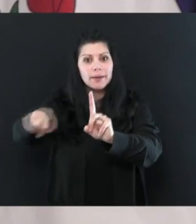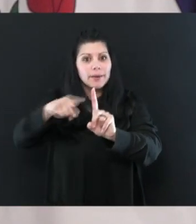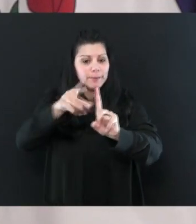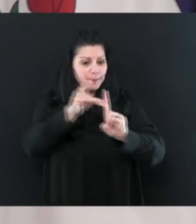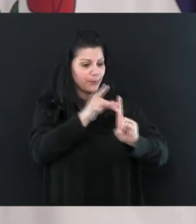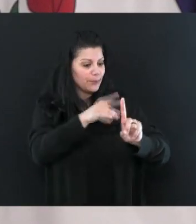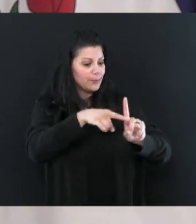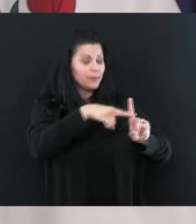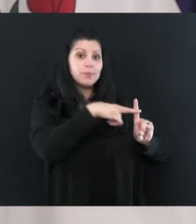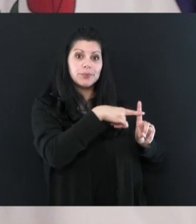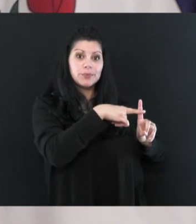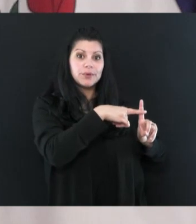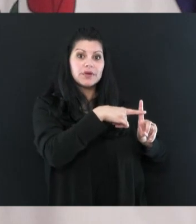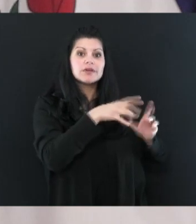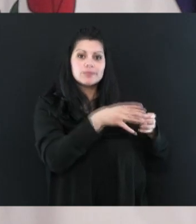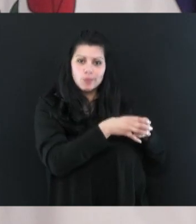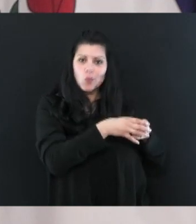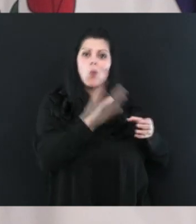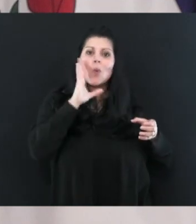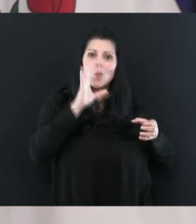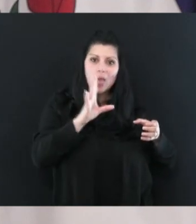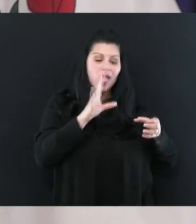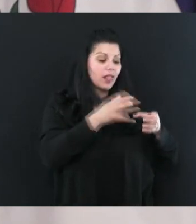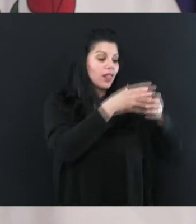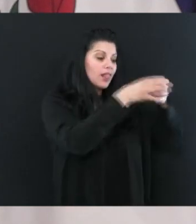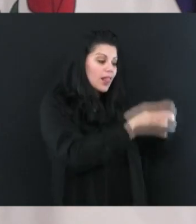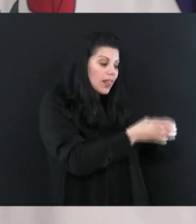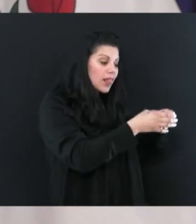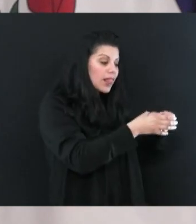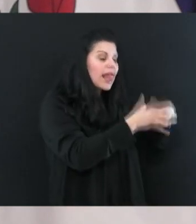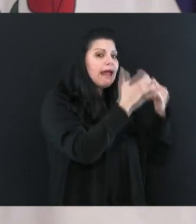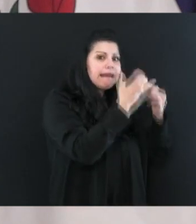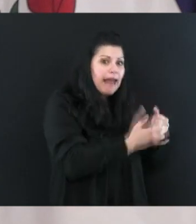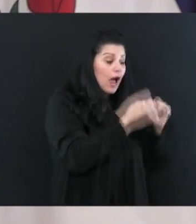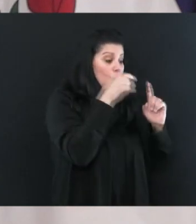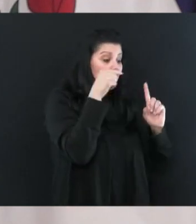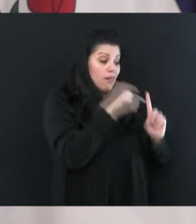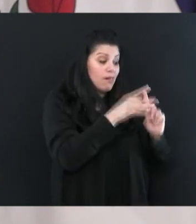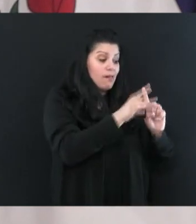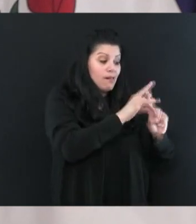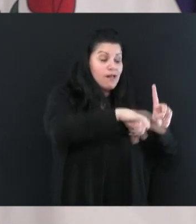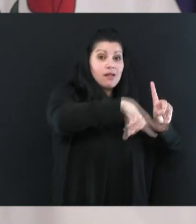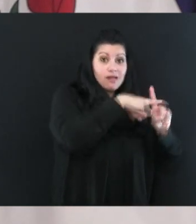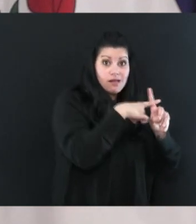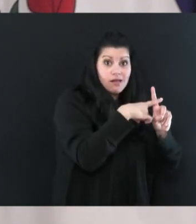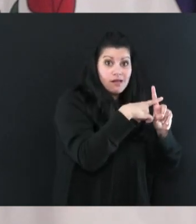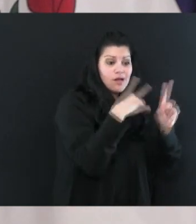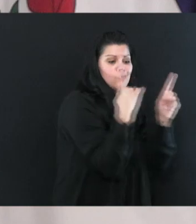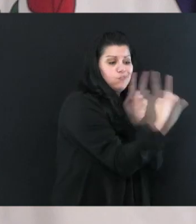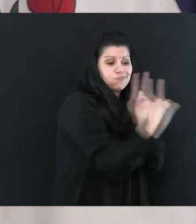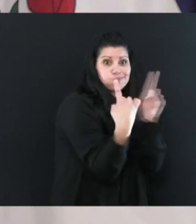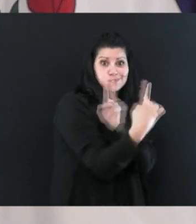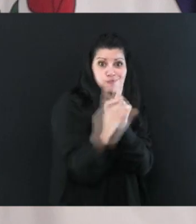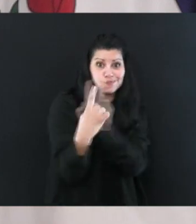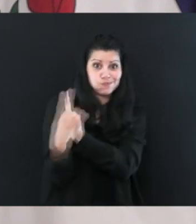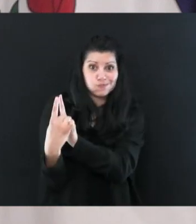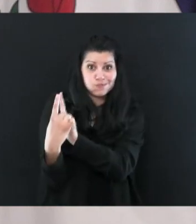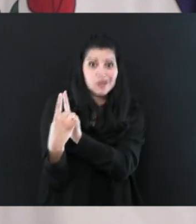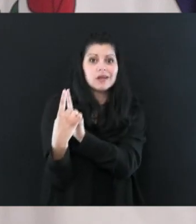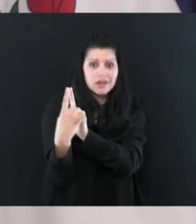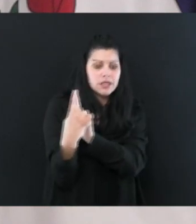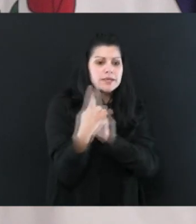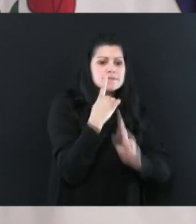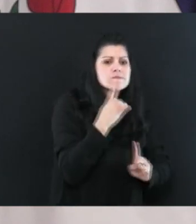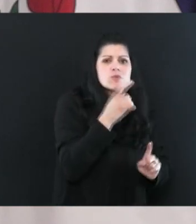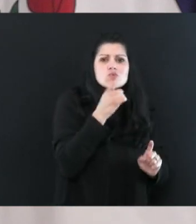will some way contact trace. We will isolate. We will help them get